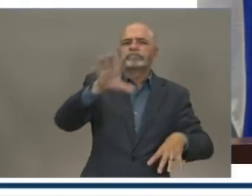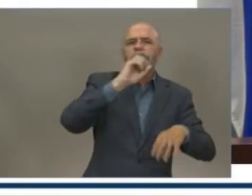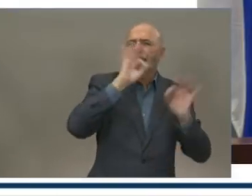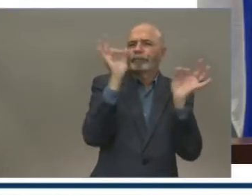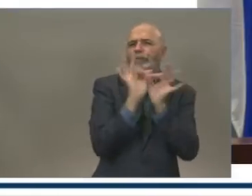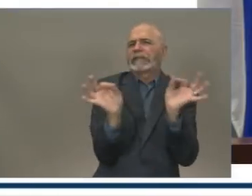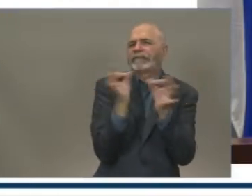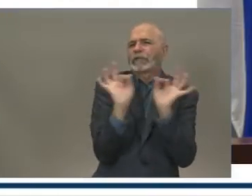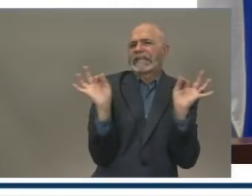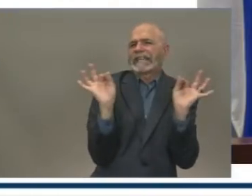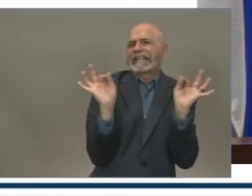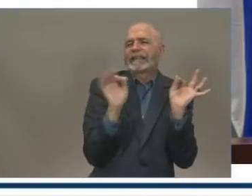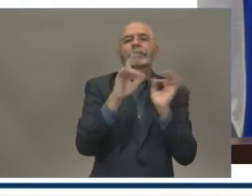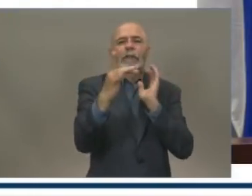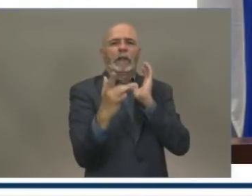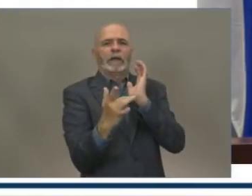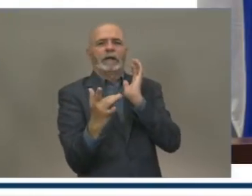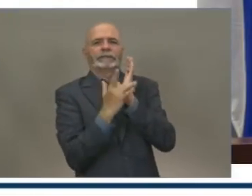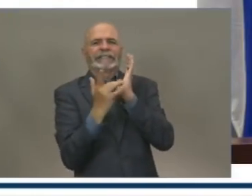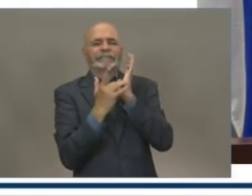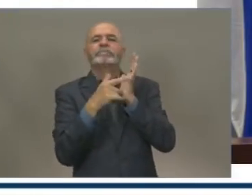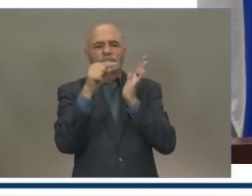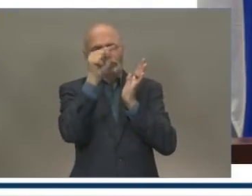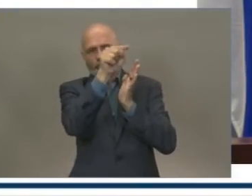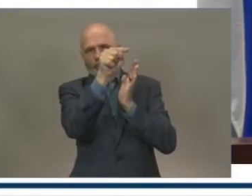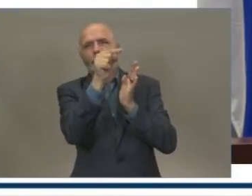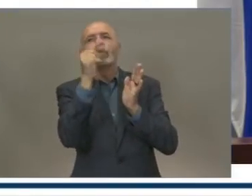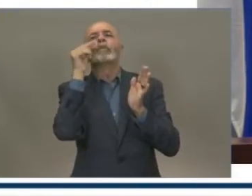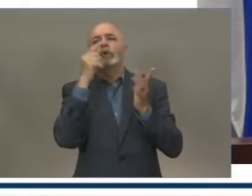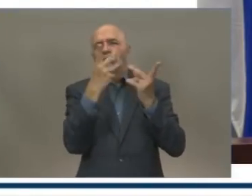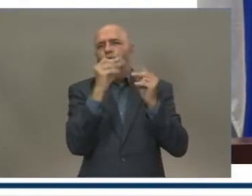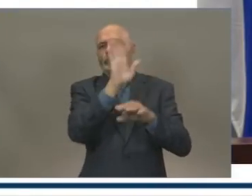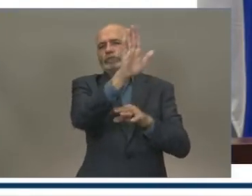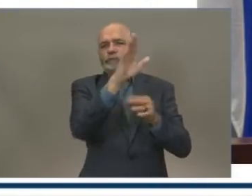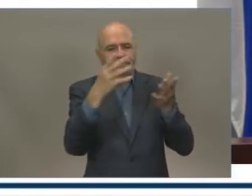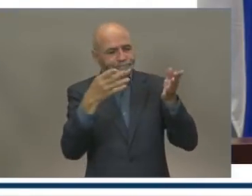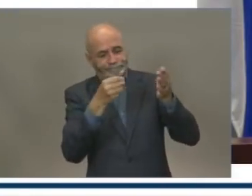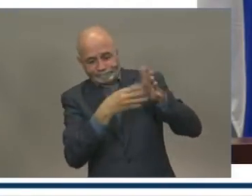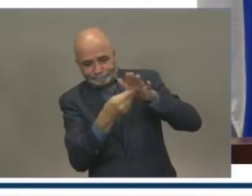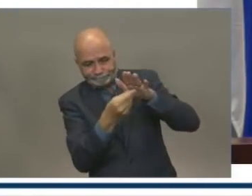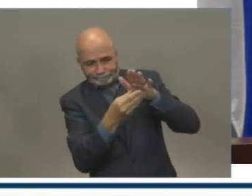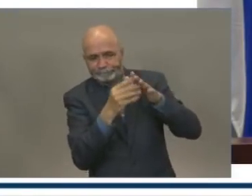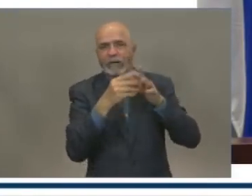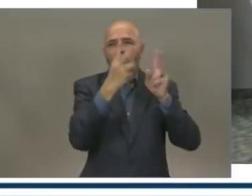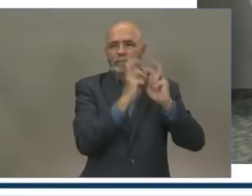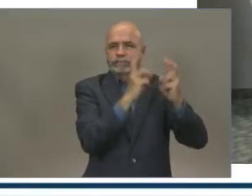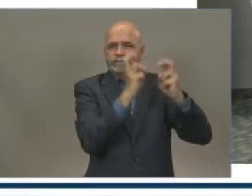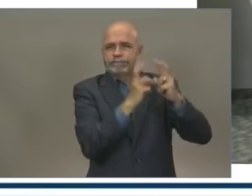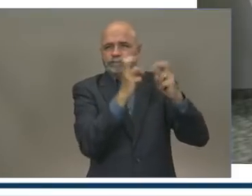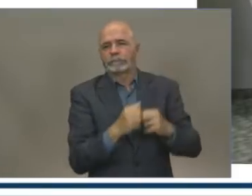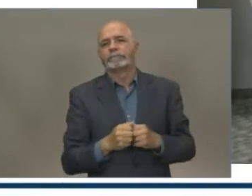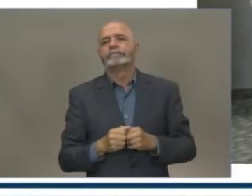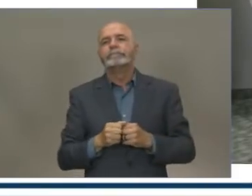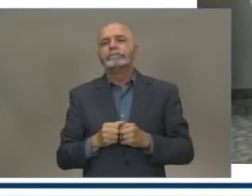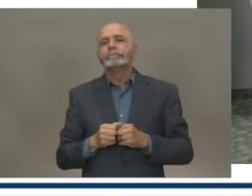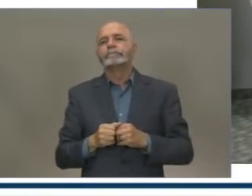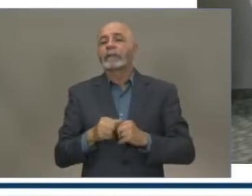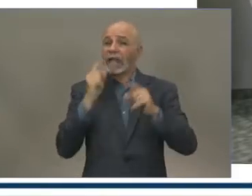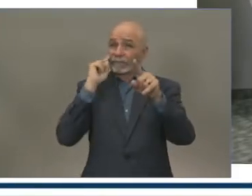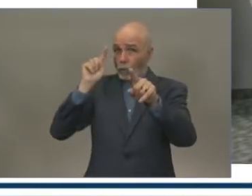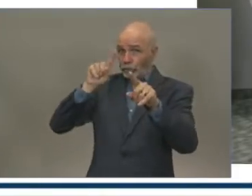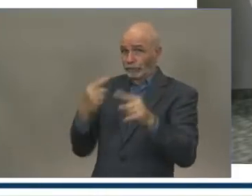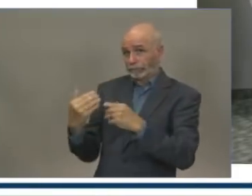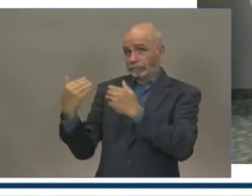the technology which will allow them to be able to then start scanning QR codes. So will businesses be responsible for having that